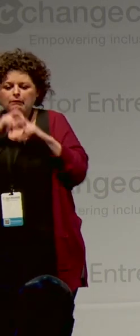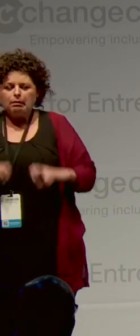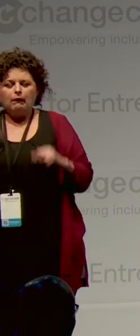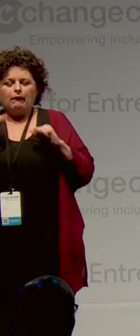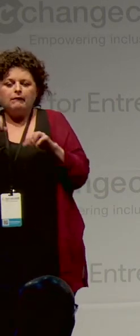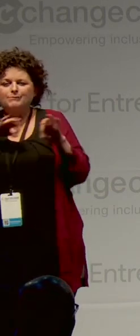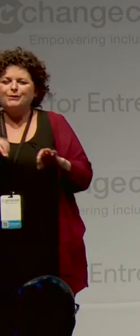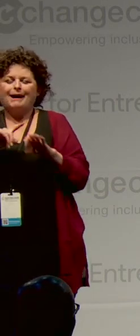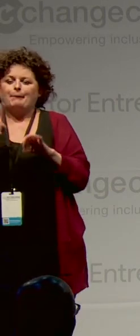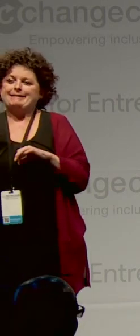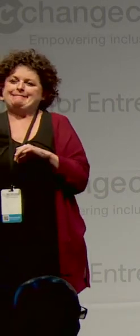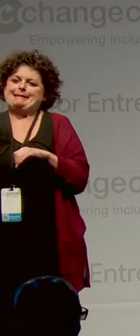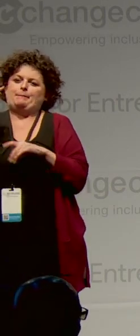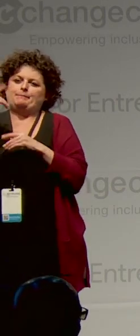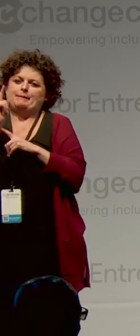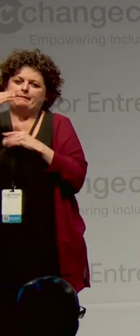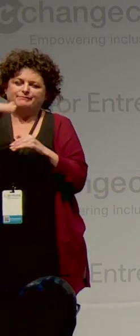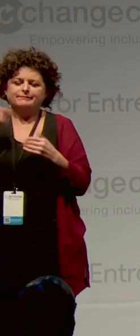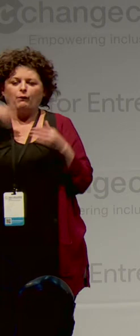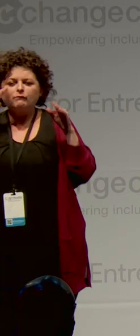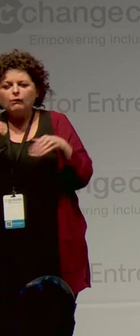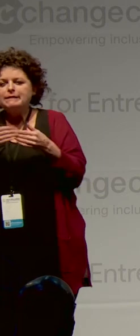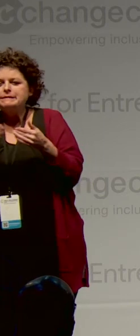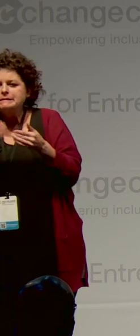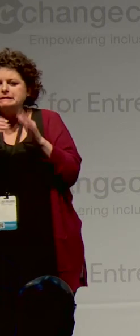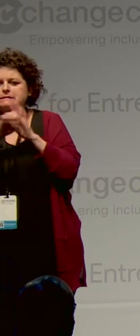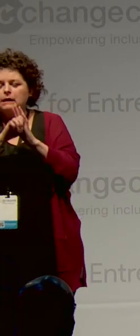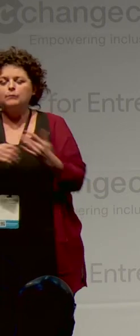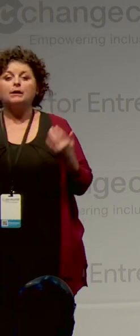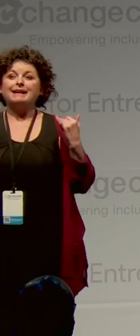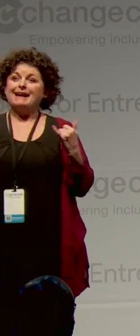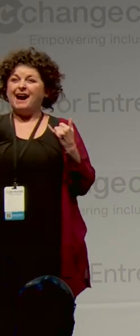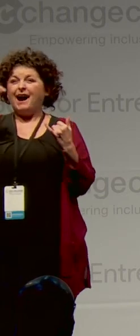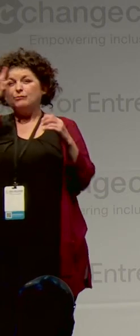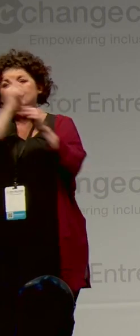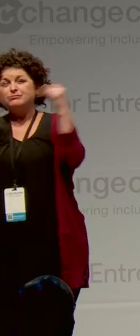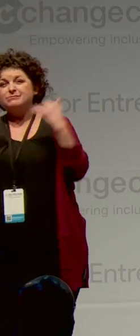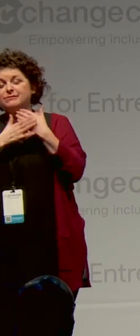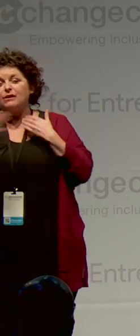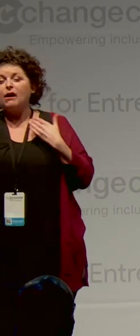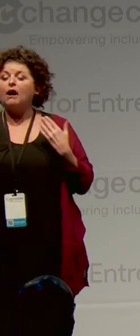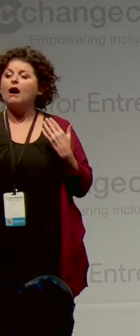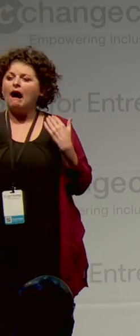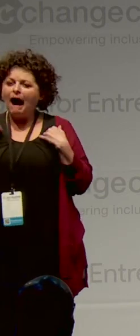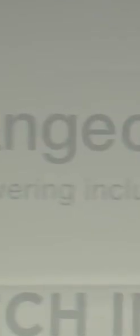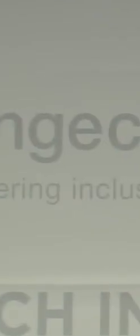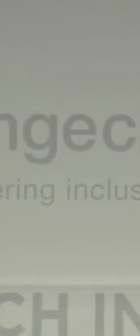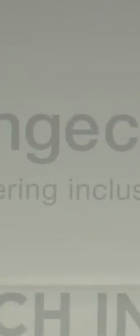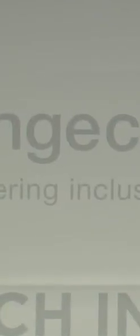easy examples. And thinking about going forward, there's also ways that tech companies